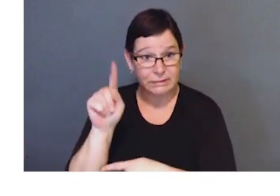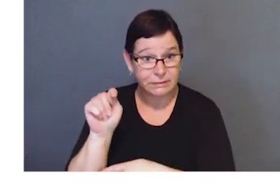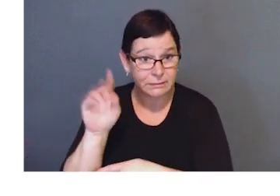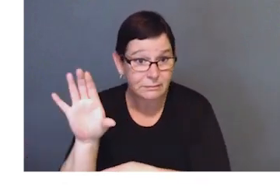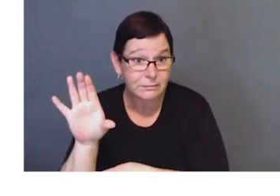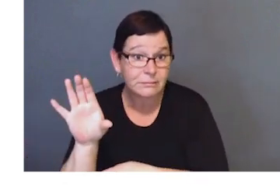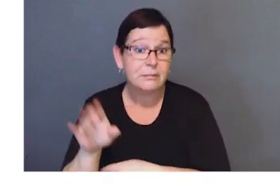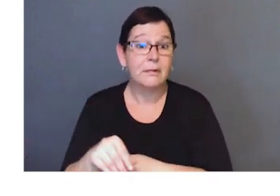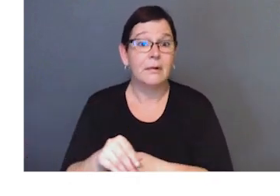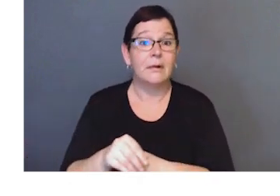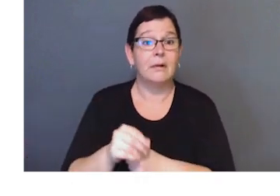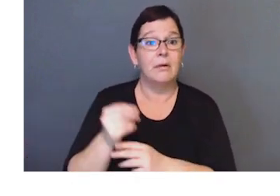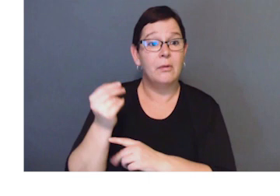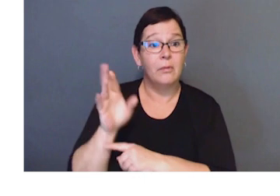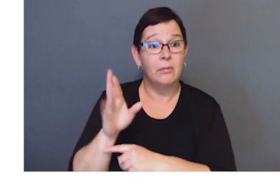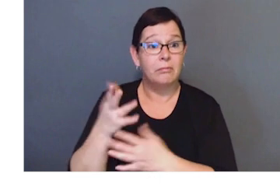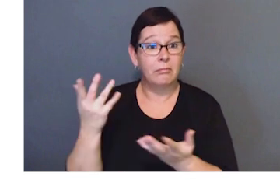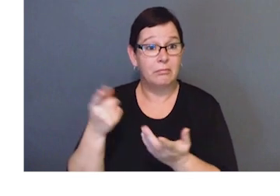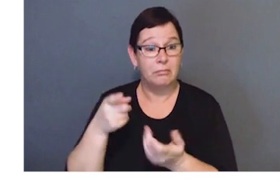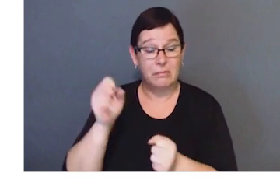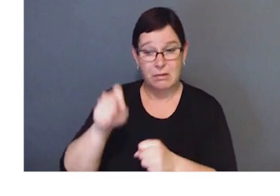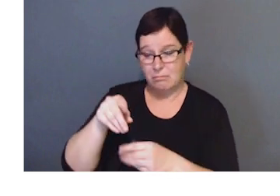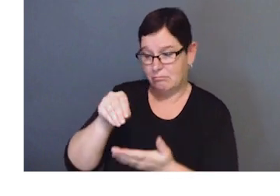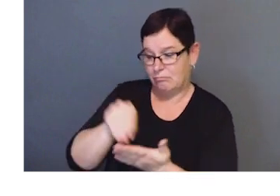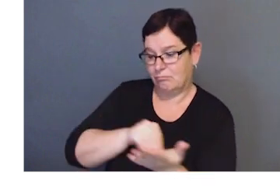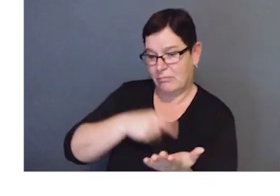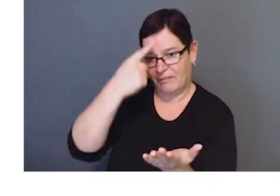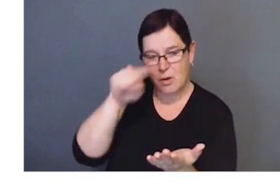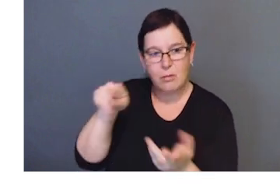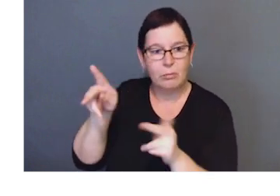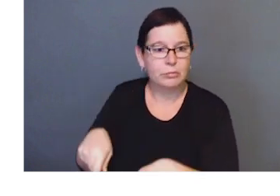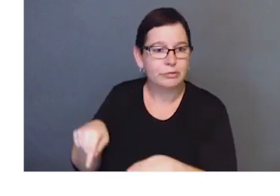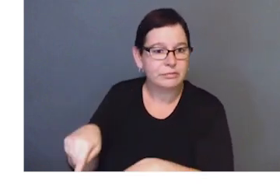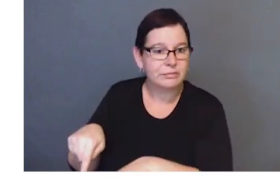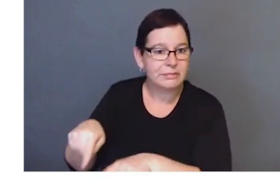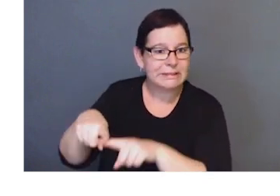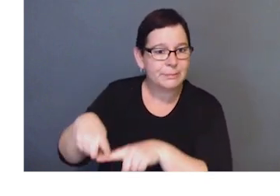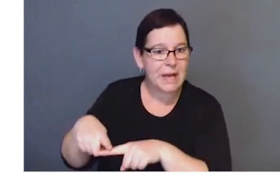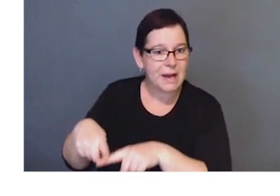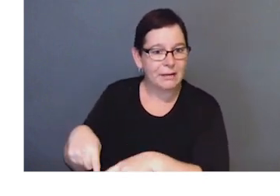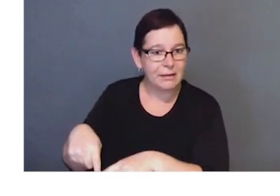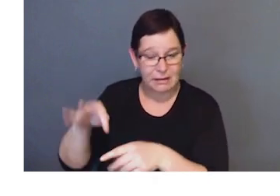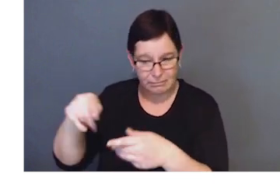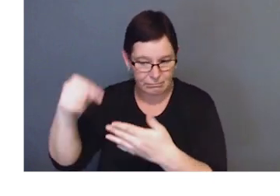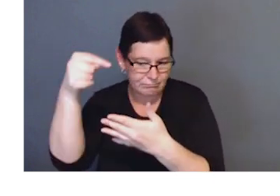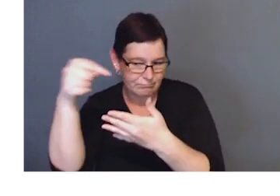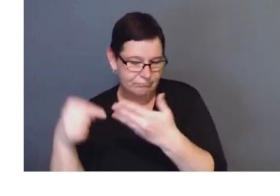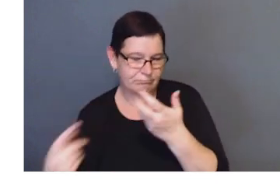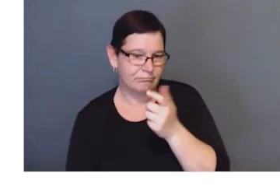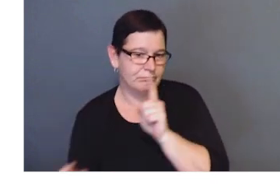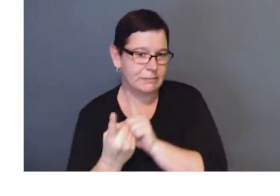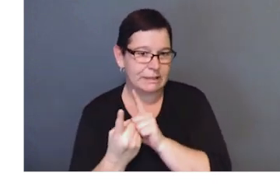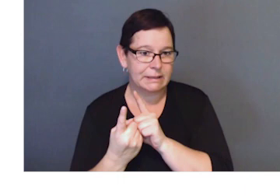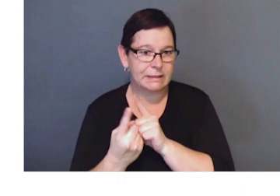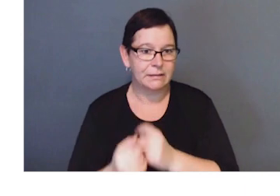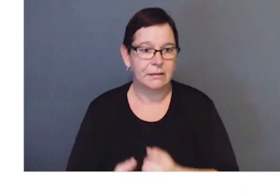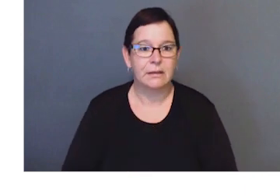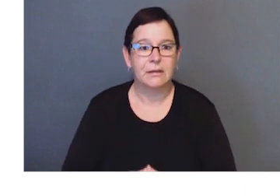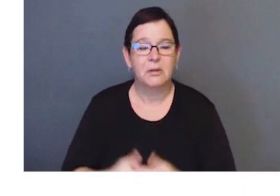met. You can find more information on the Home Accessibility Tax Credit at the web address on your screen.